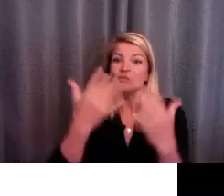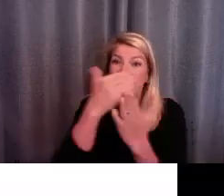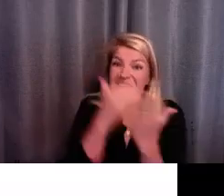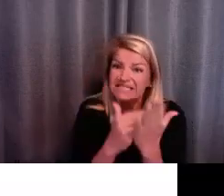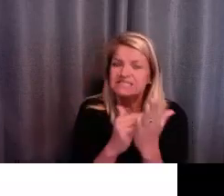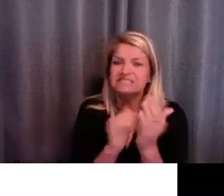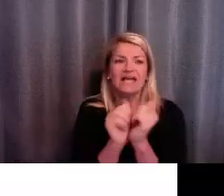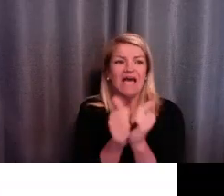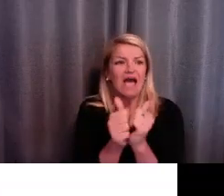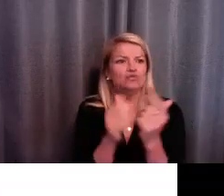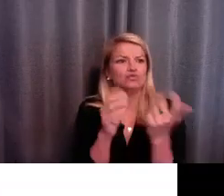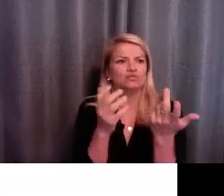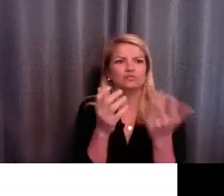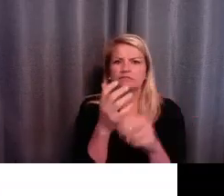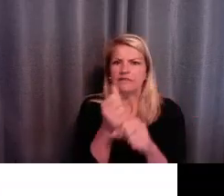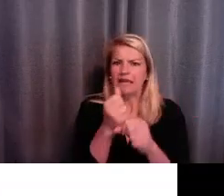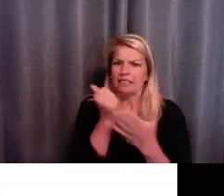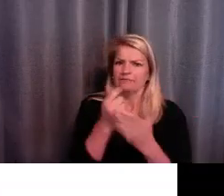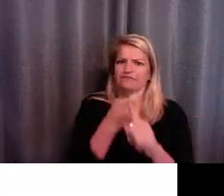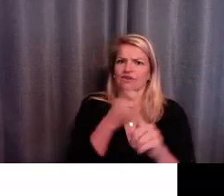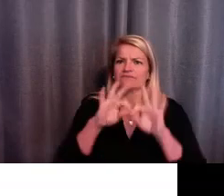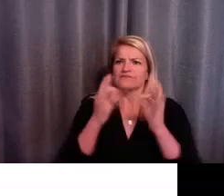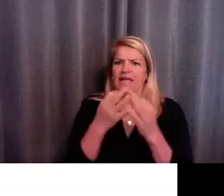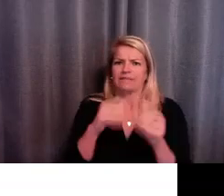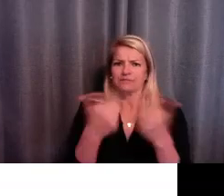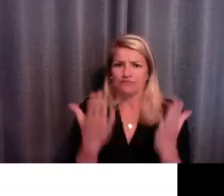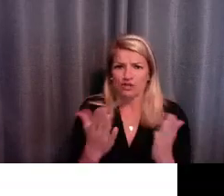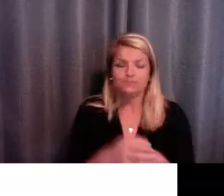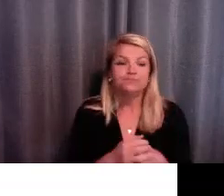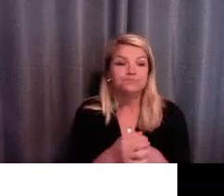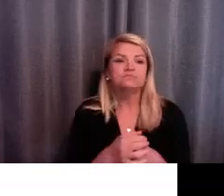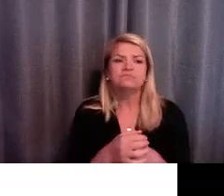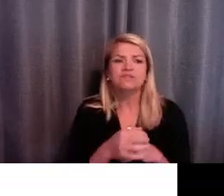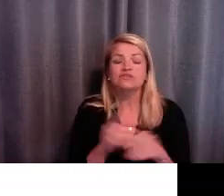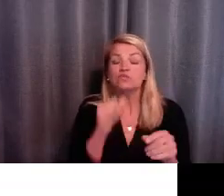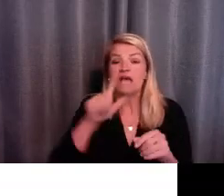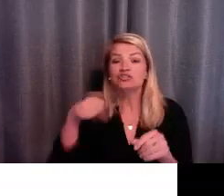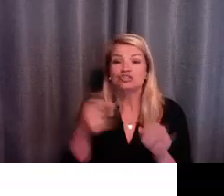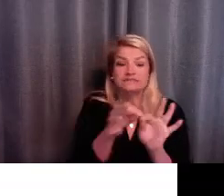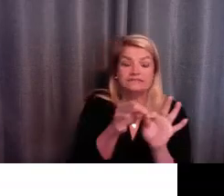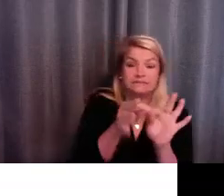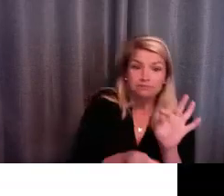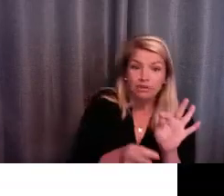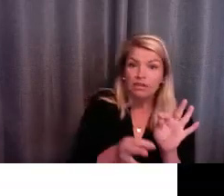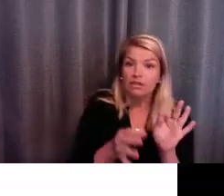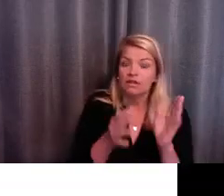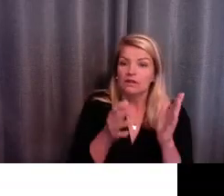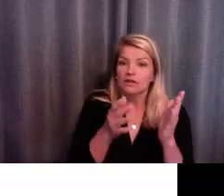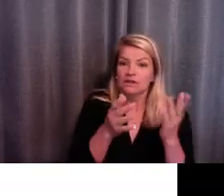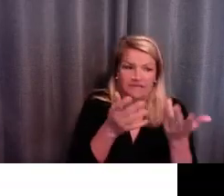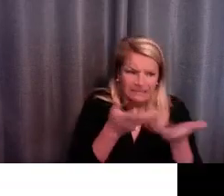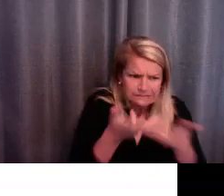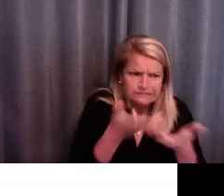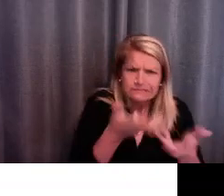with family service providers. So in addition to just the simple communication with professionals, families often